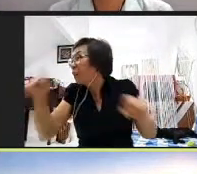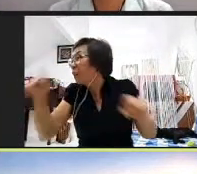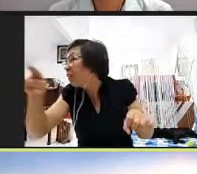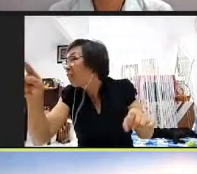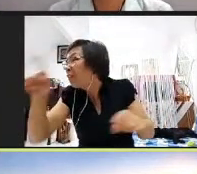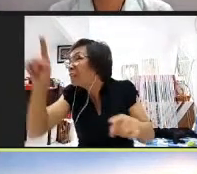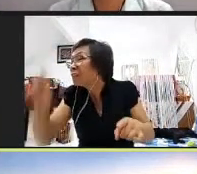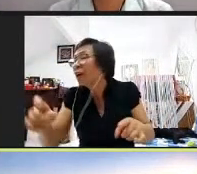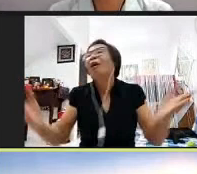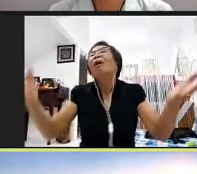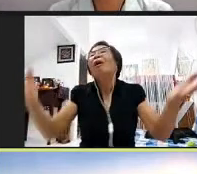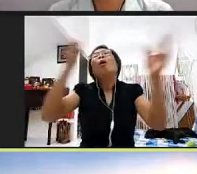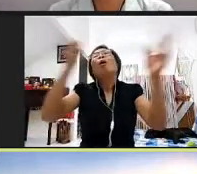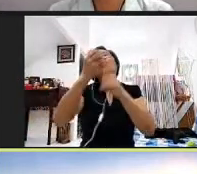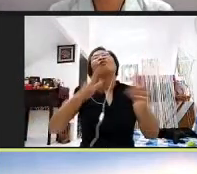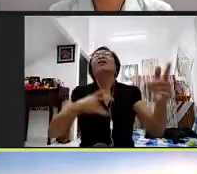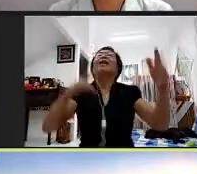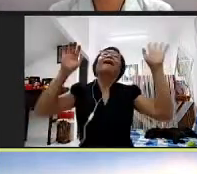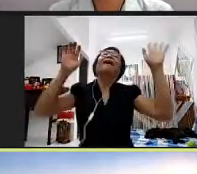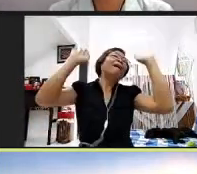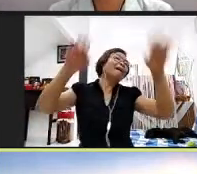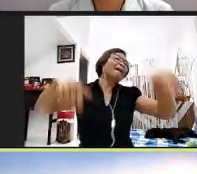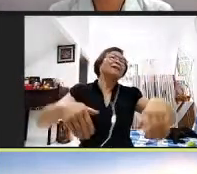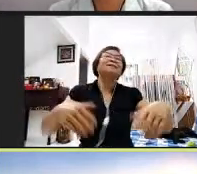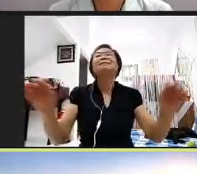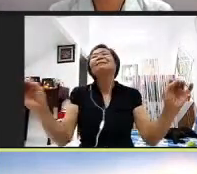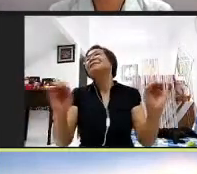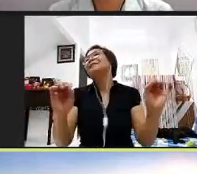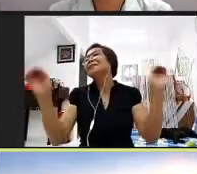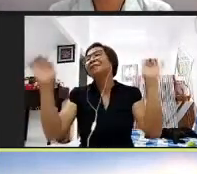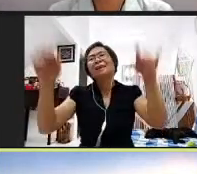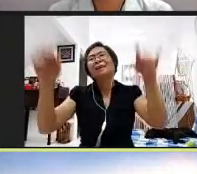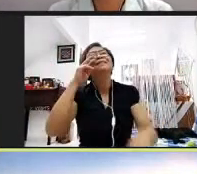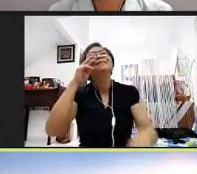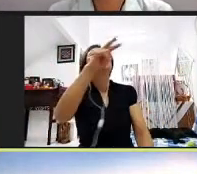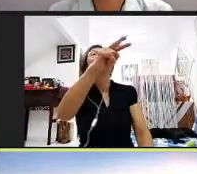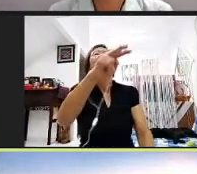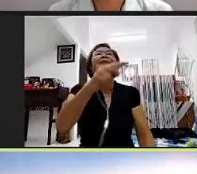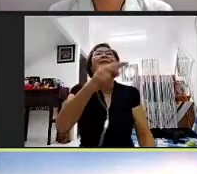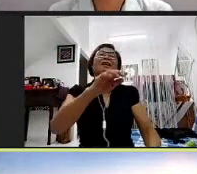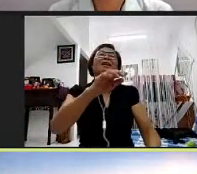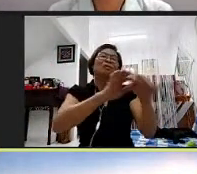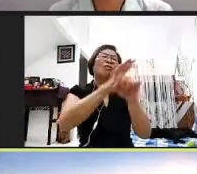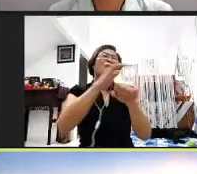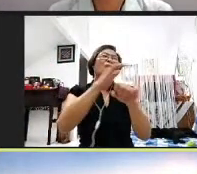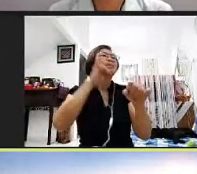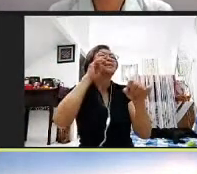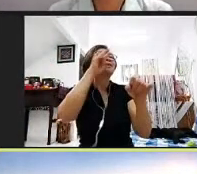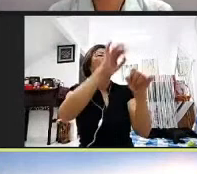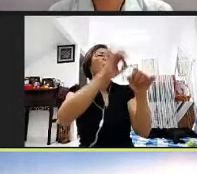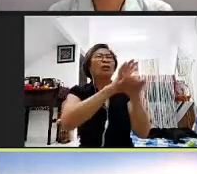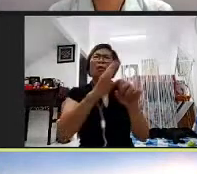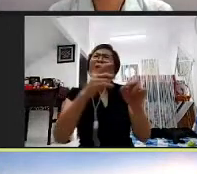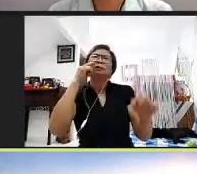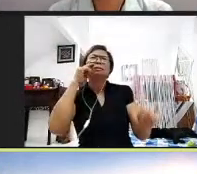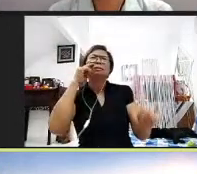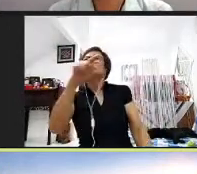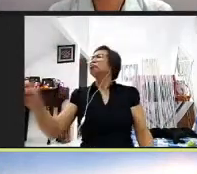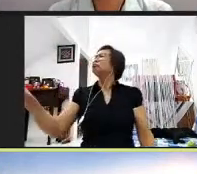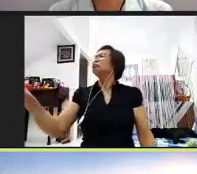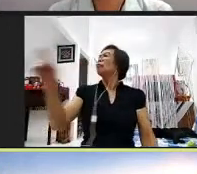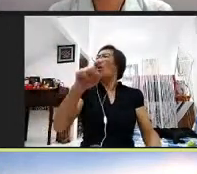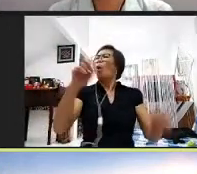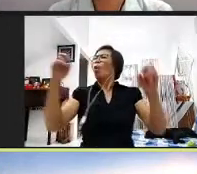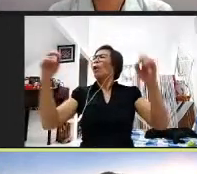feel, nothing really much? I see people who got COVID-19, they are still okay.